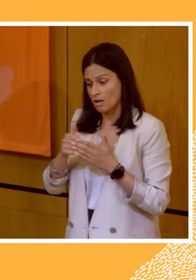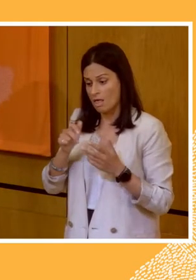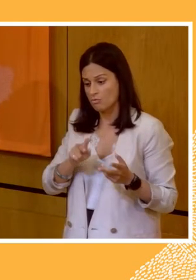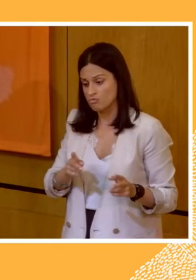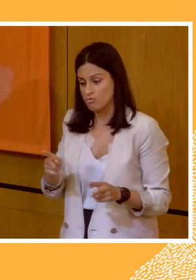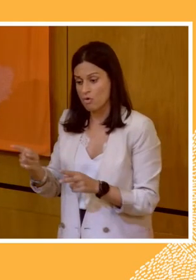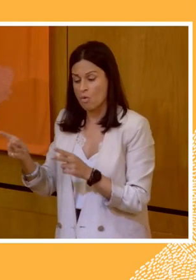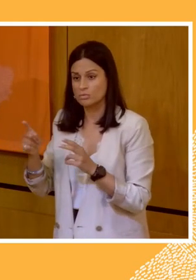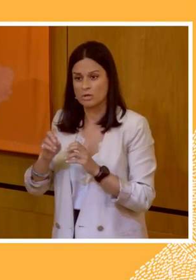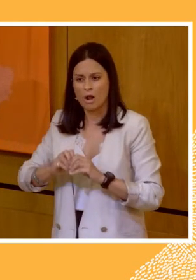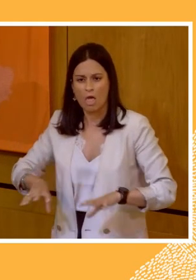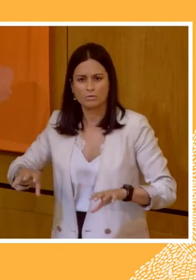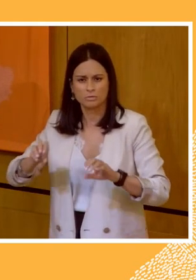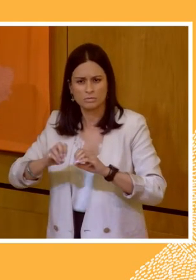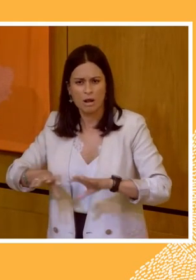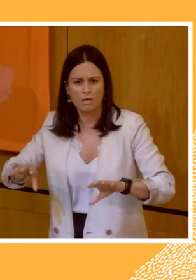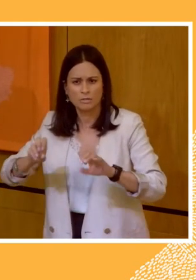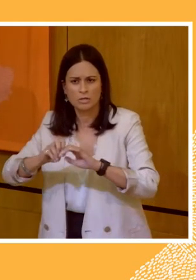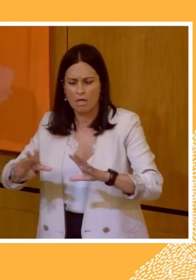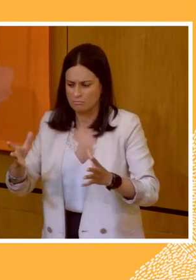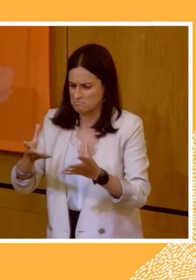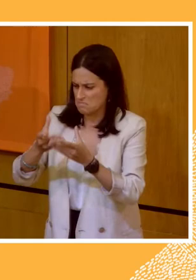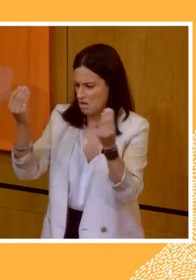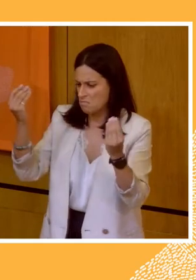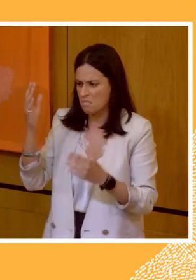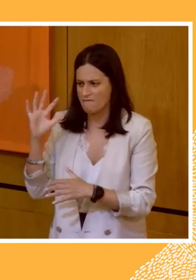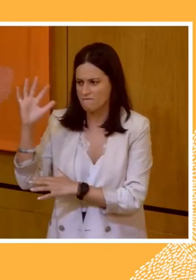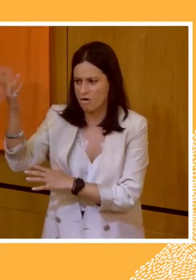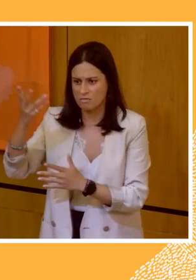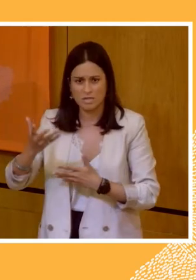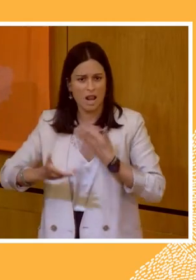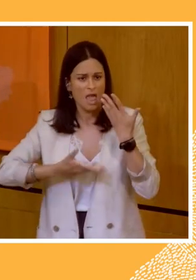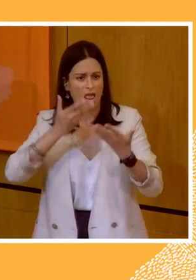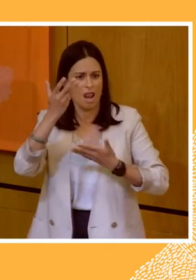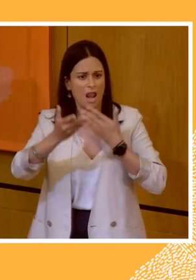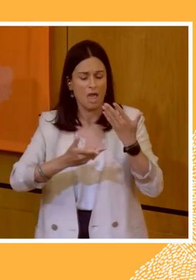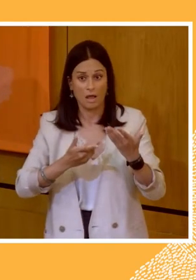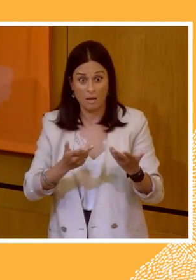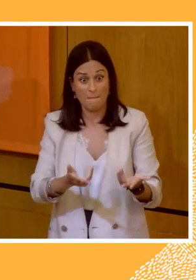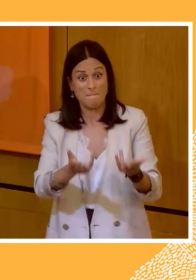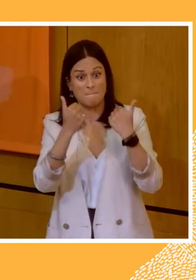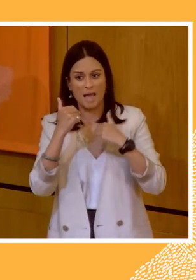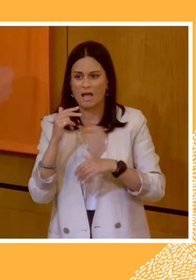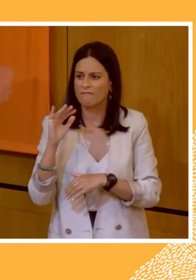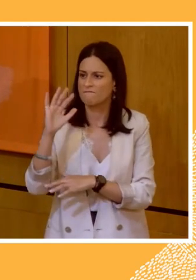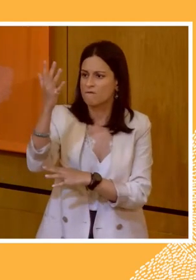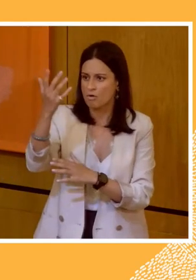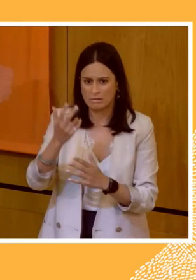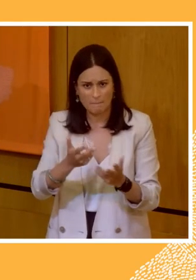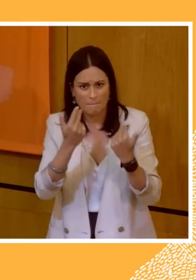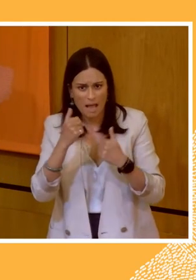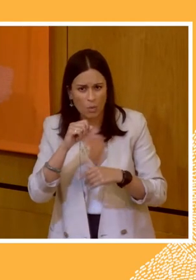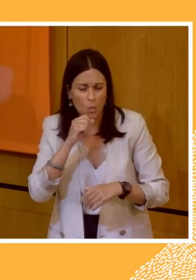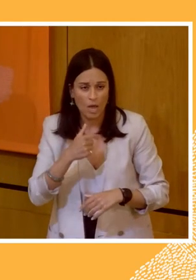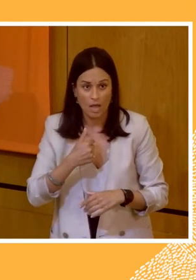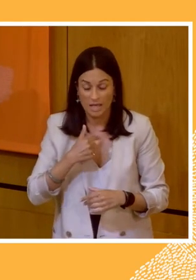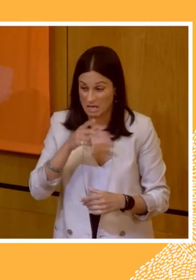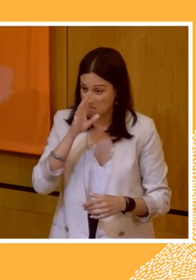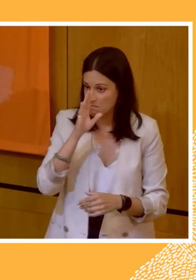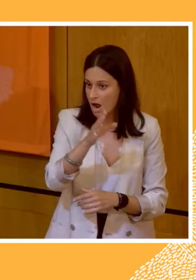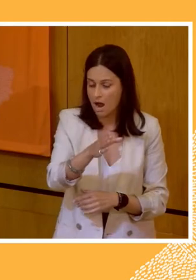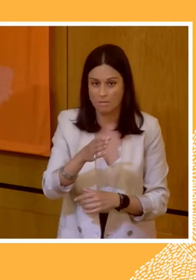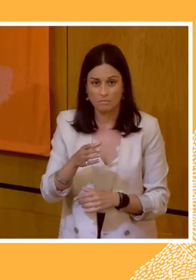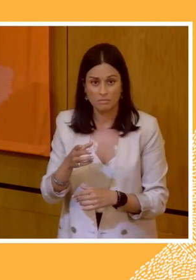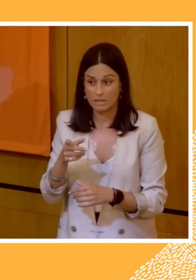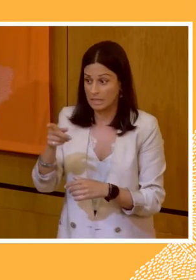that was in the forest. If I share with you all this, are you going to give it to me back? Will I get it back? And he just sat in